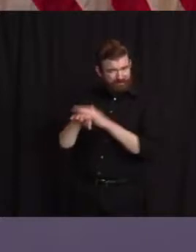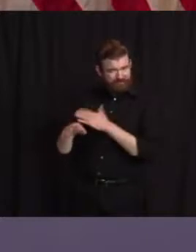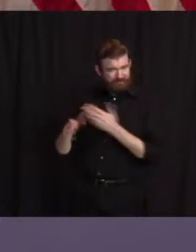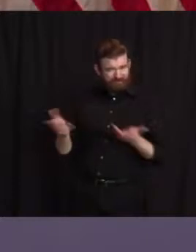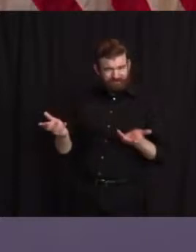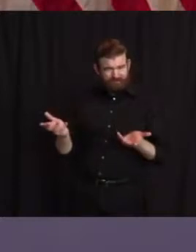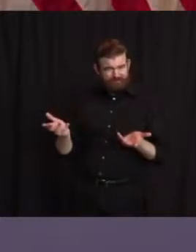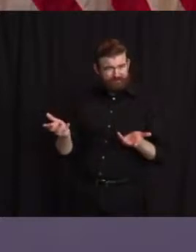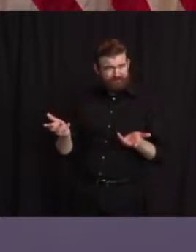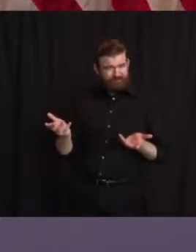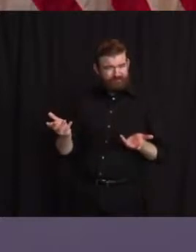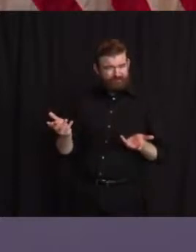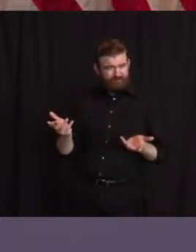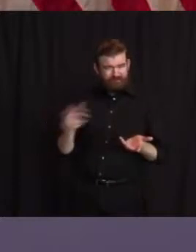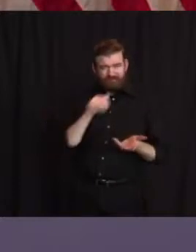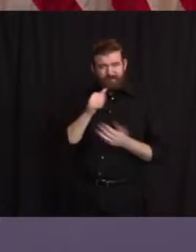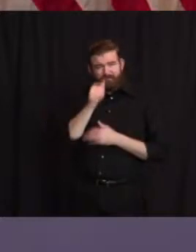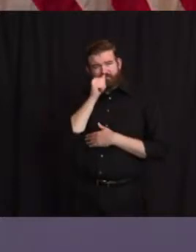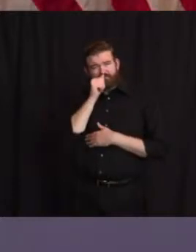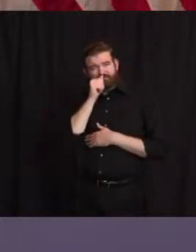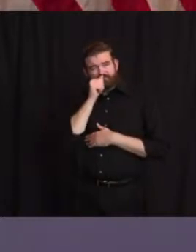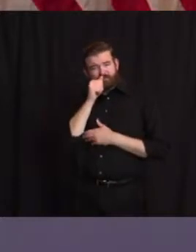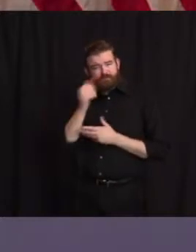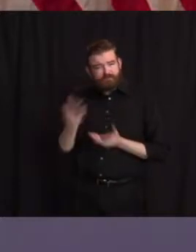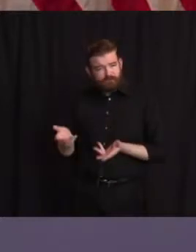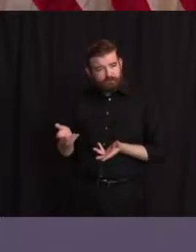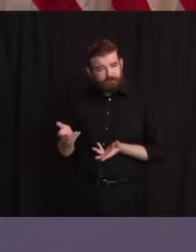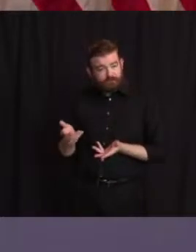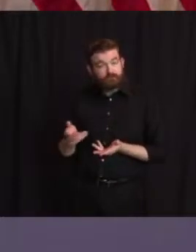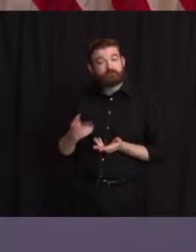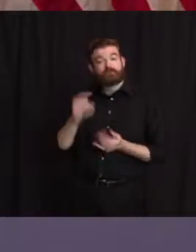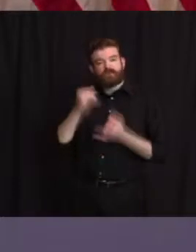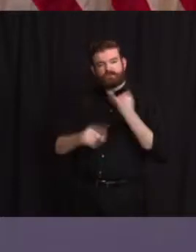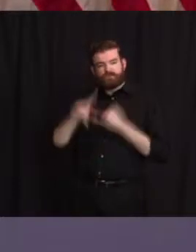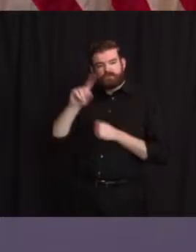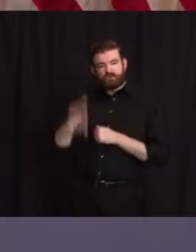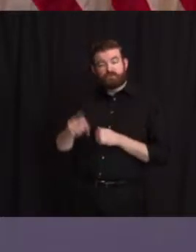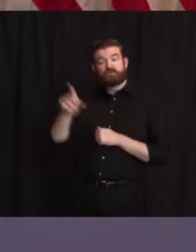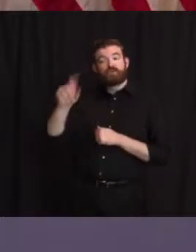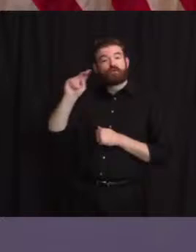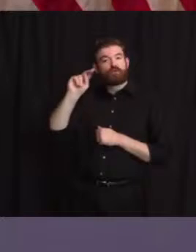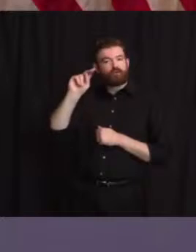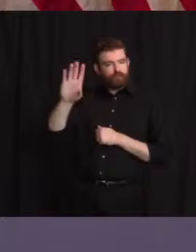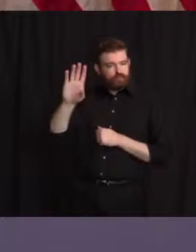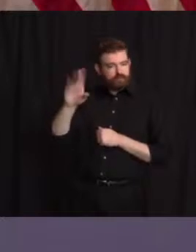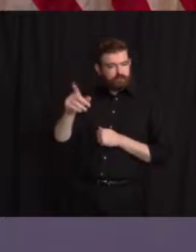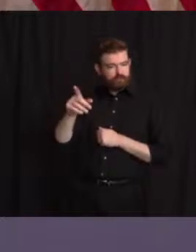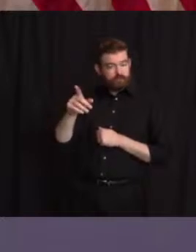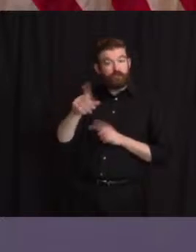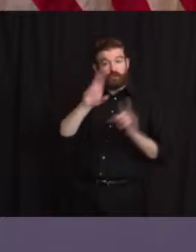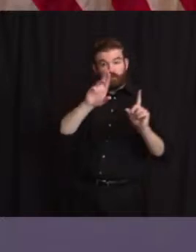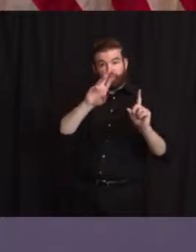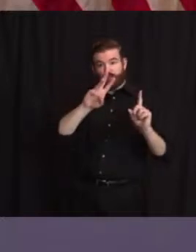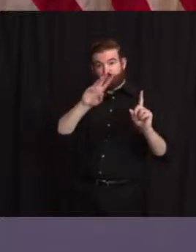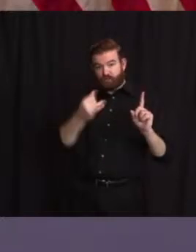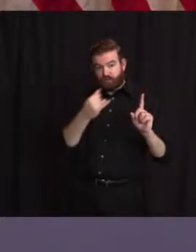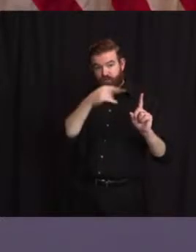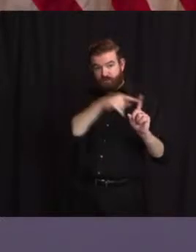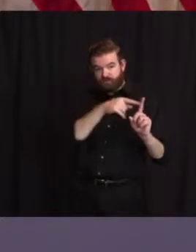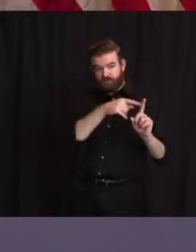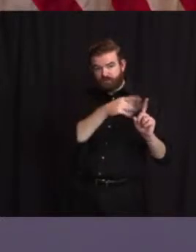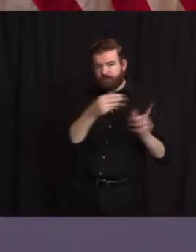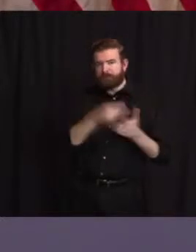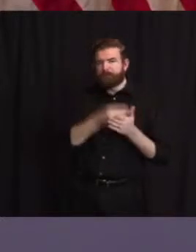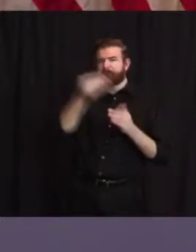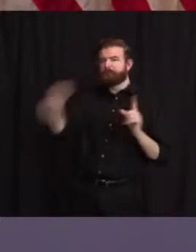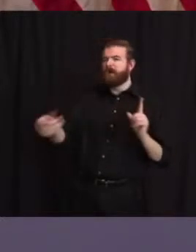a situation in New Brunswick. Robert Wood Johnson Barnabas is planning to purchase, close, and demolish the Lincoln Annex Public School in New Brunswick to expand the